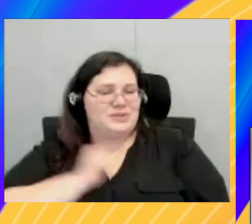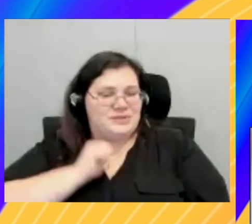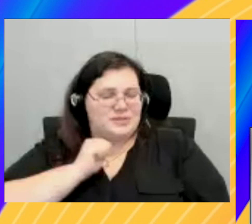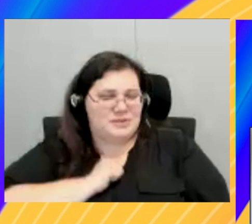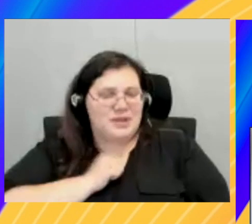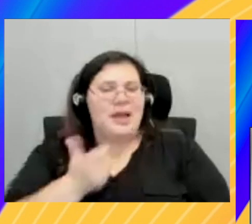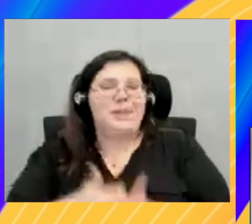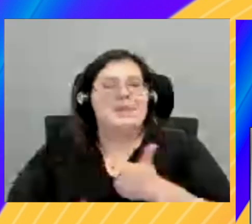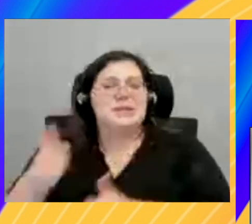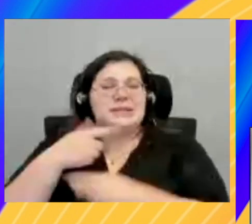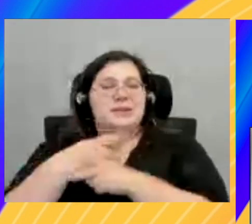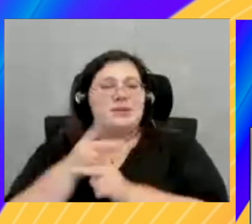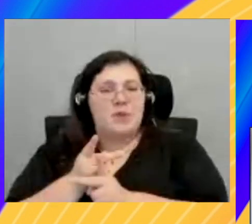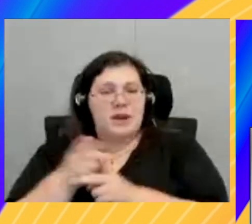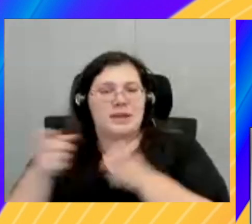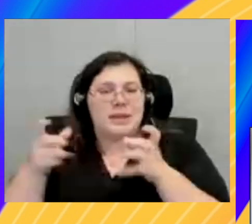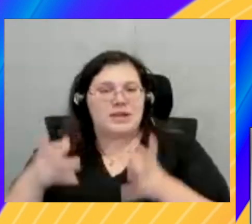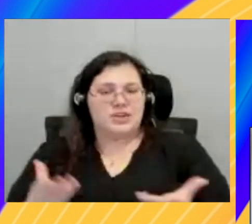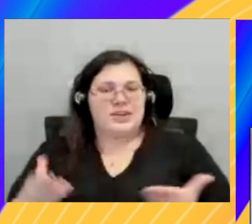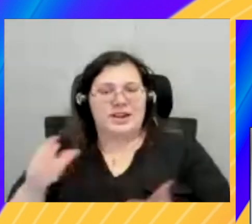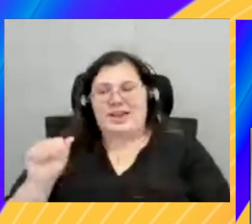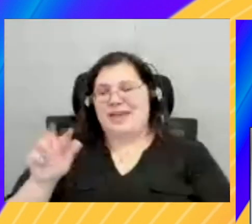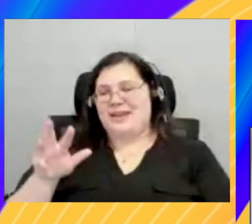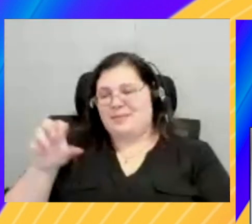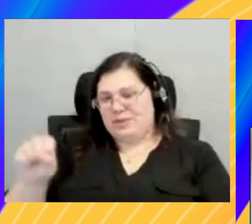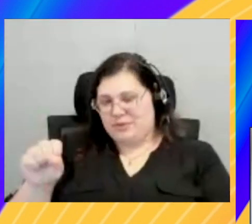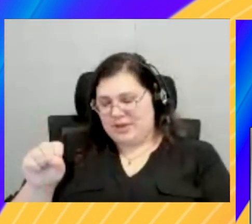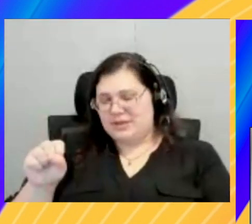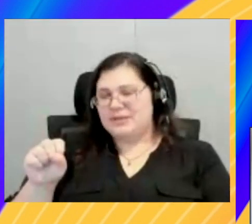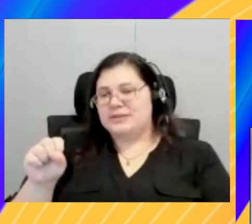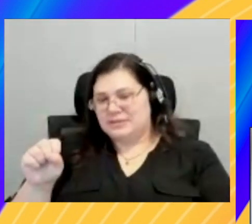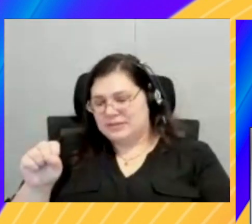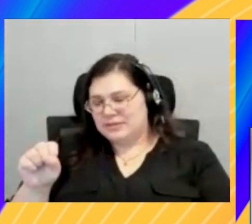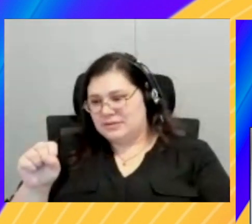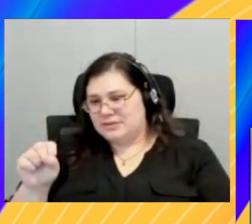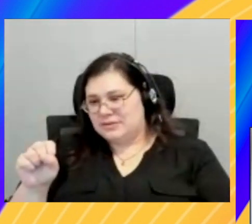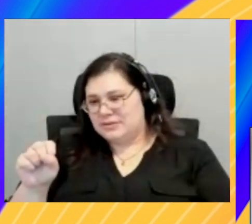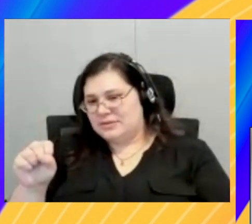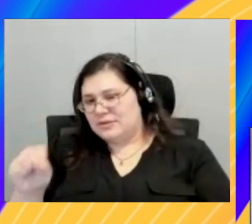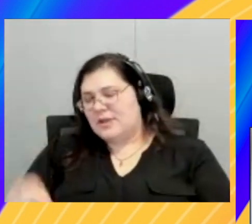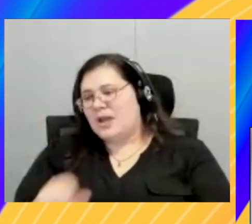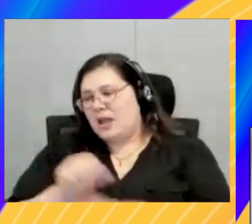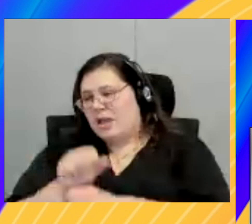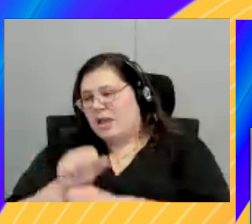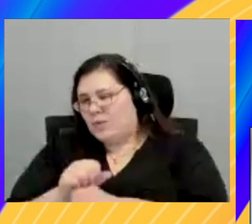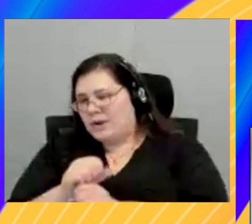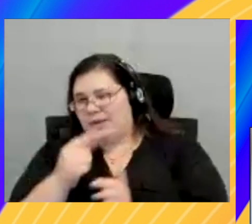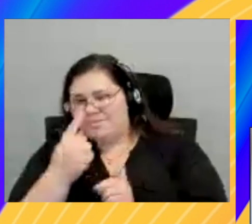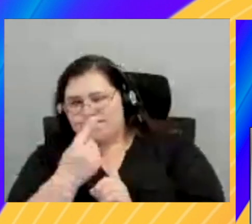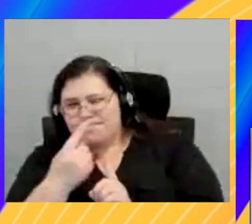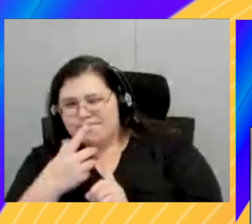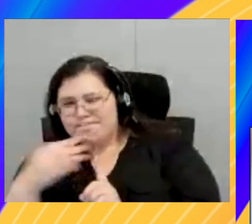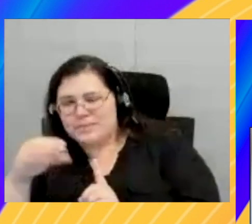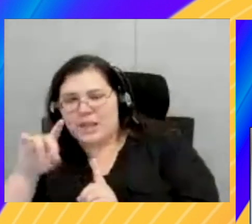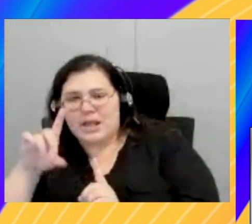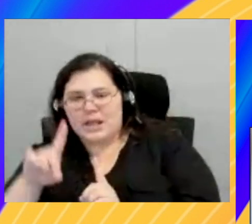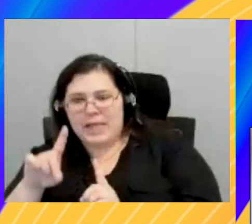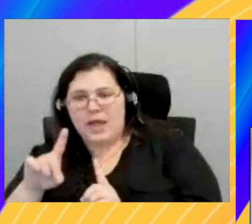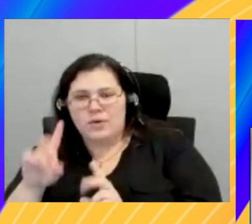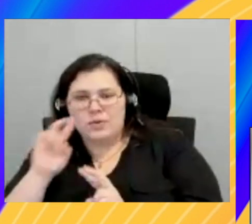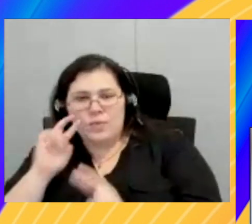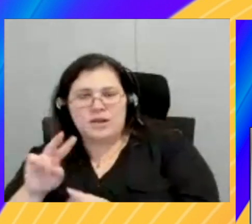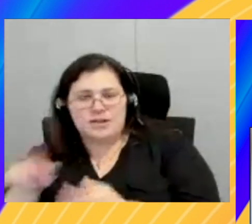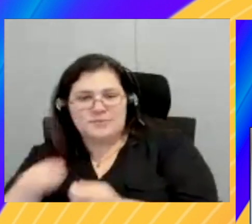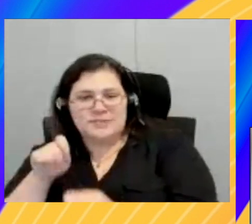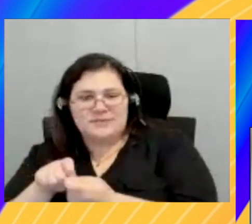at AWS, and I work in observability and CloudWatch specifically. And today I'm really excited to share with everybody